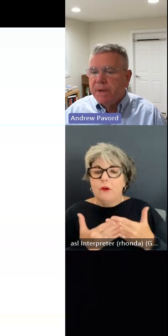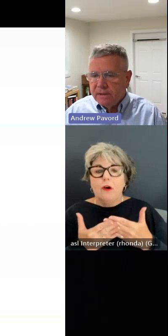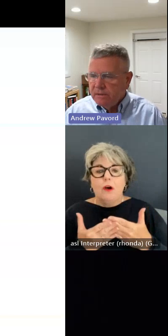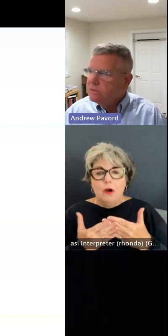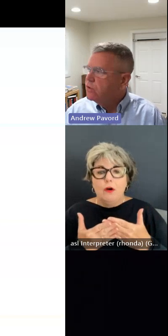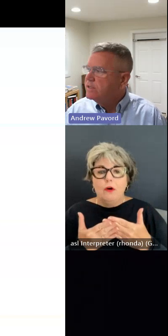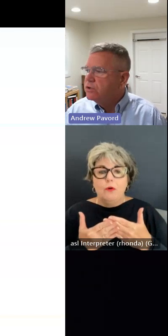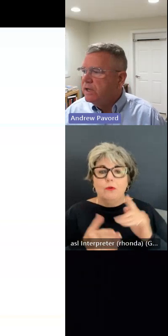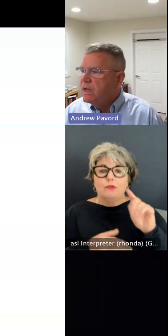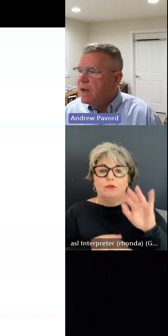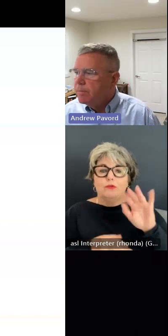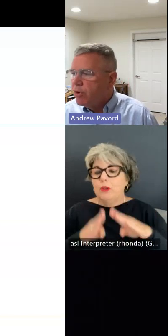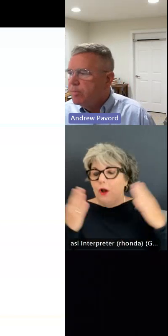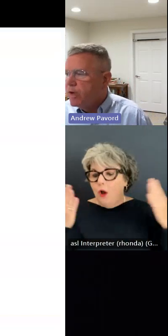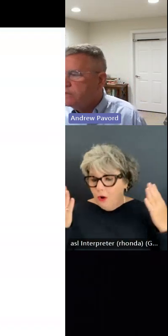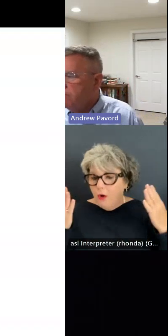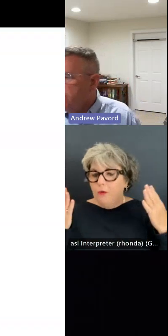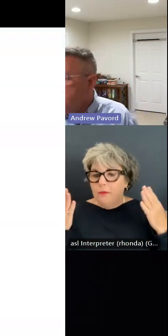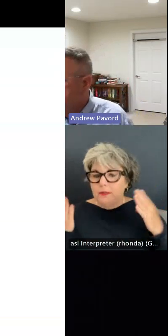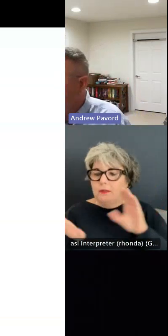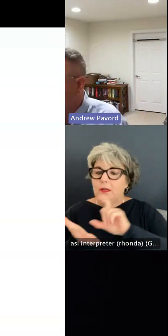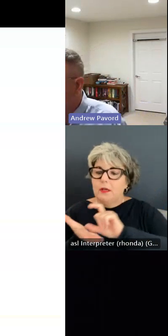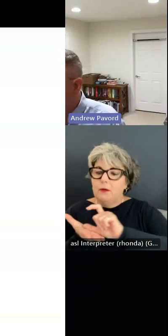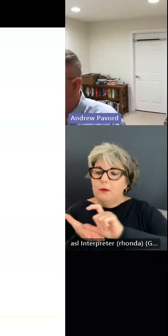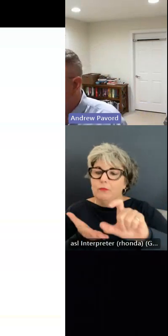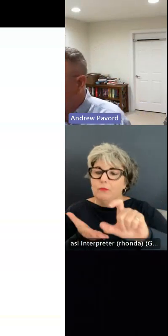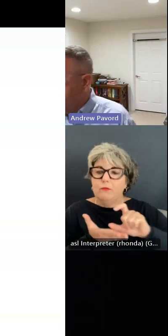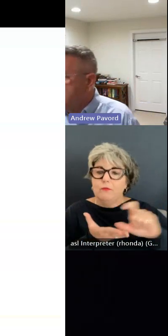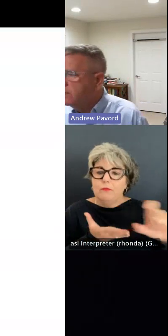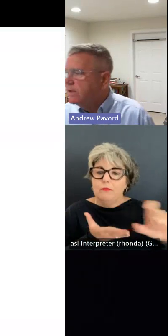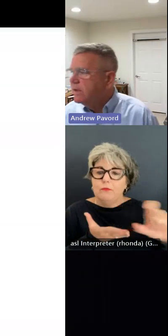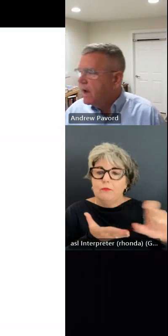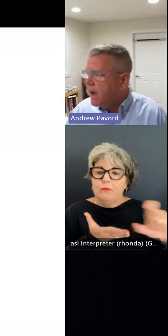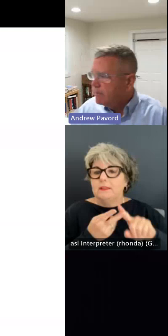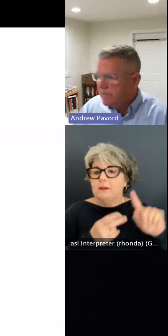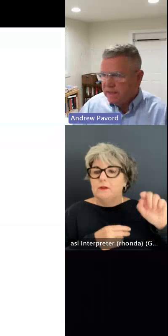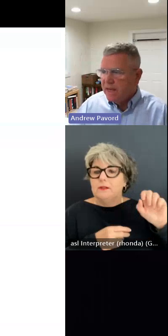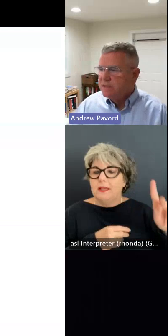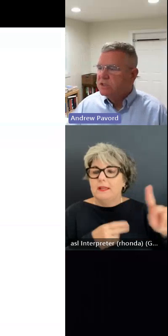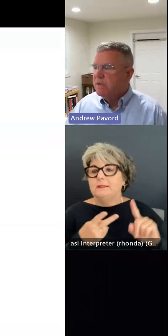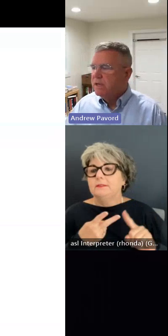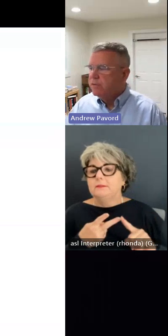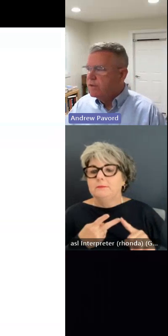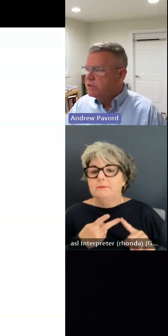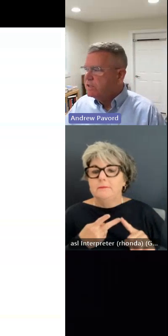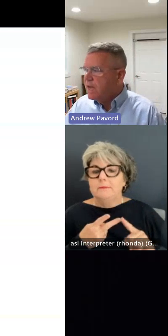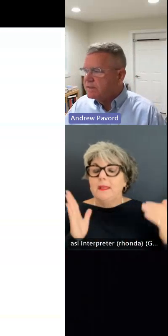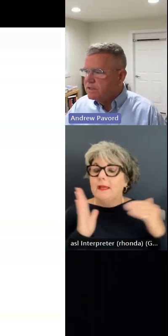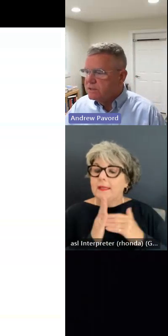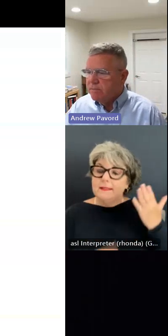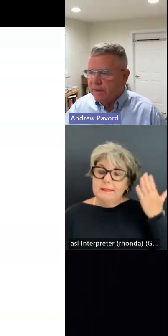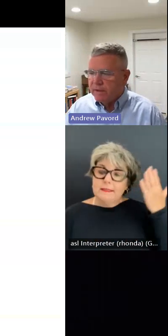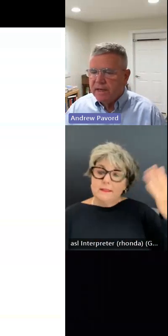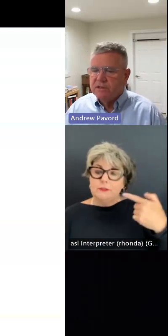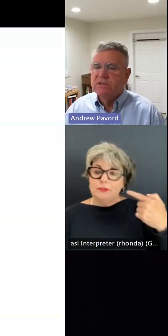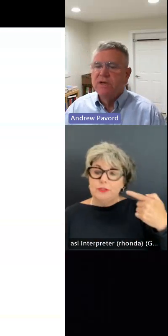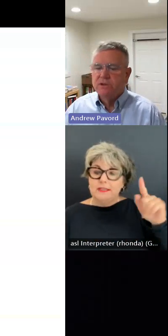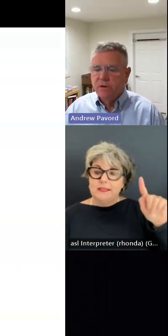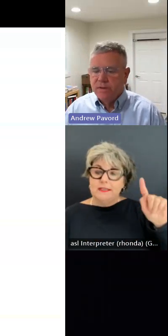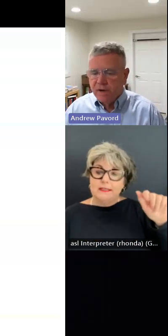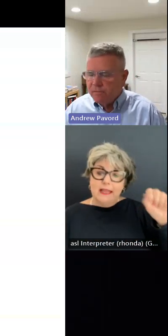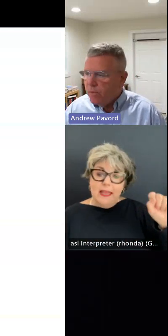open Treasury appropriation fund symbol or TAFs. Again, it's submitted through the GTAS system. The